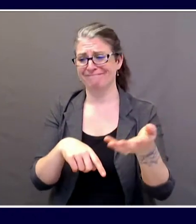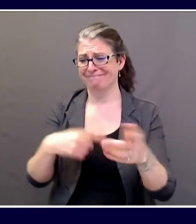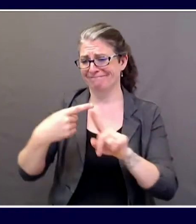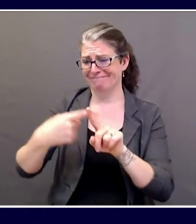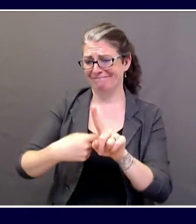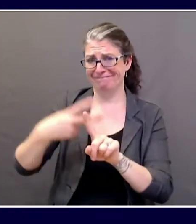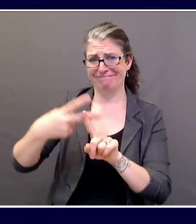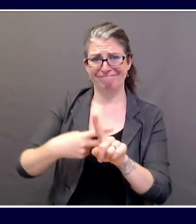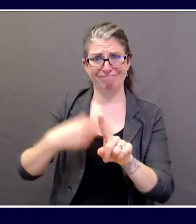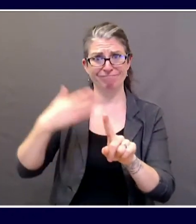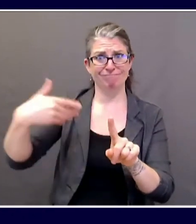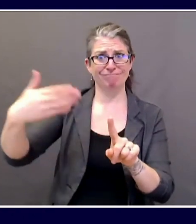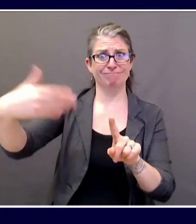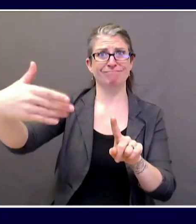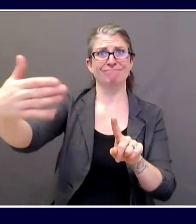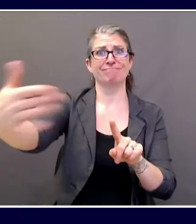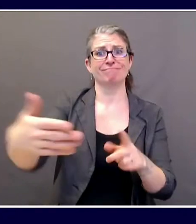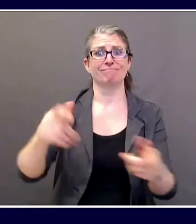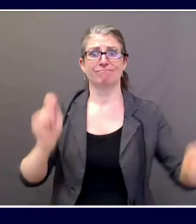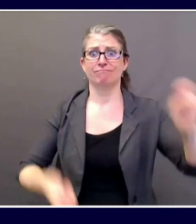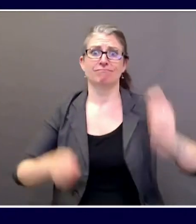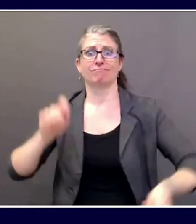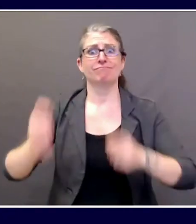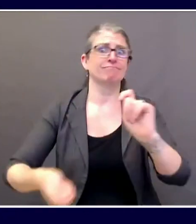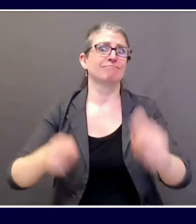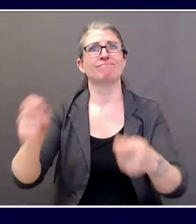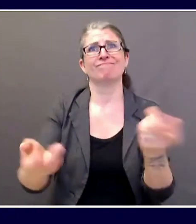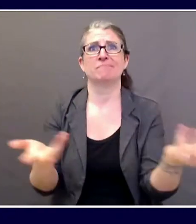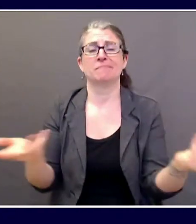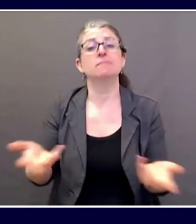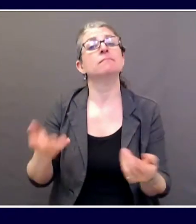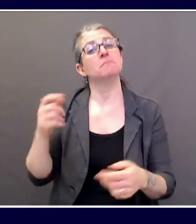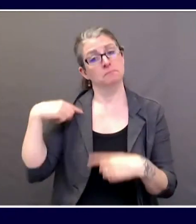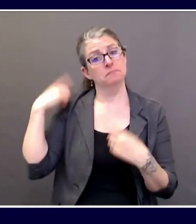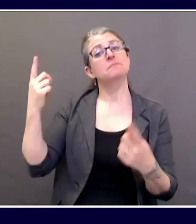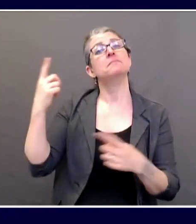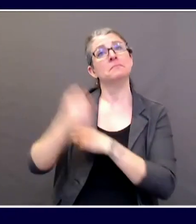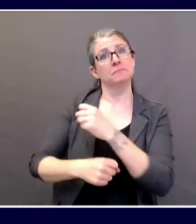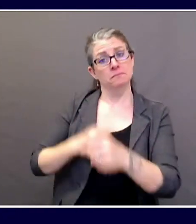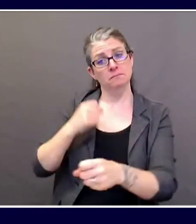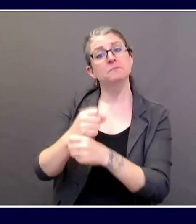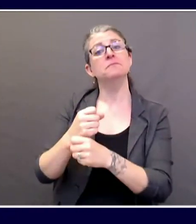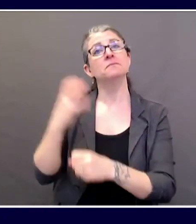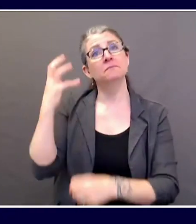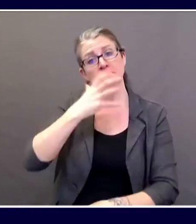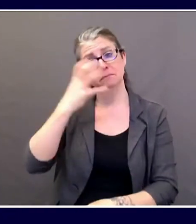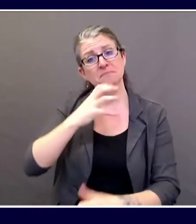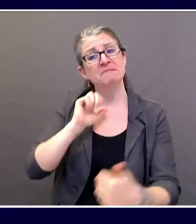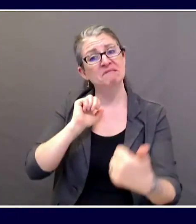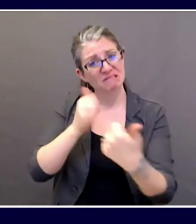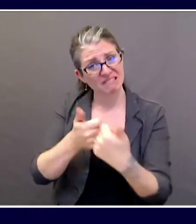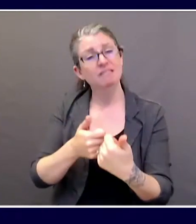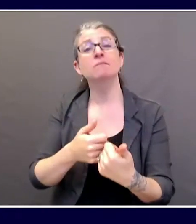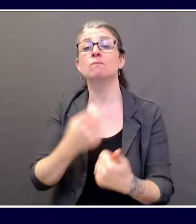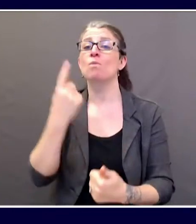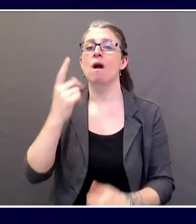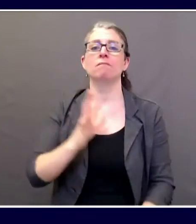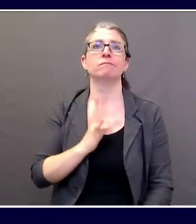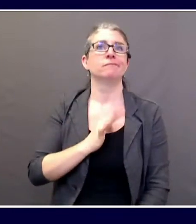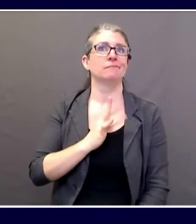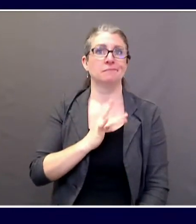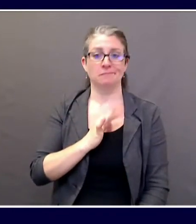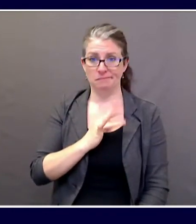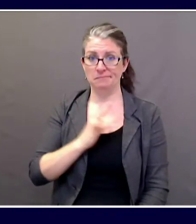findings thus far in an otherwise very difficult year has been the initial finding that outdoor transmission of